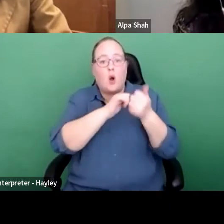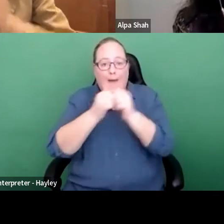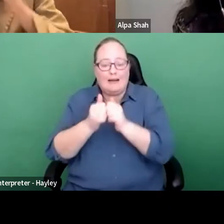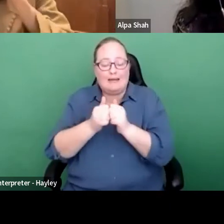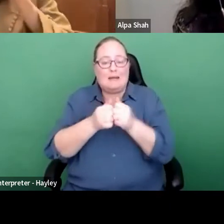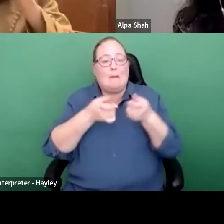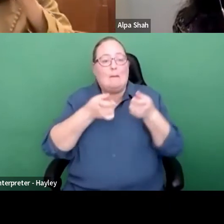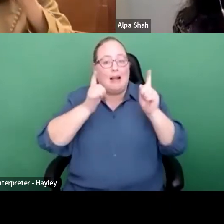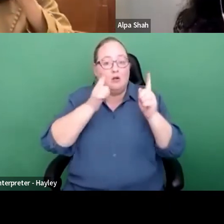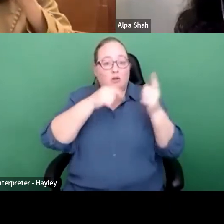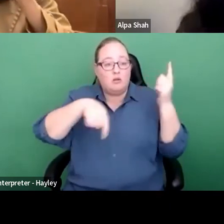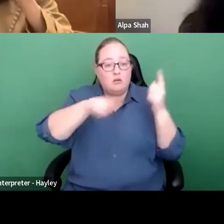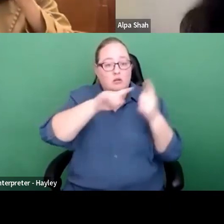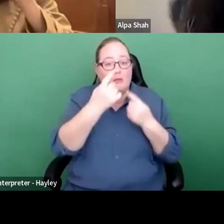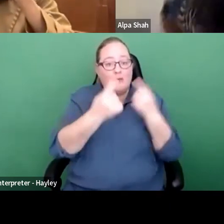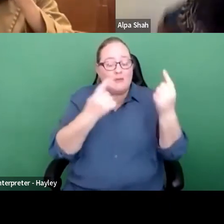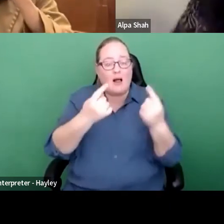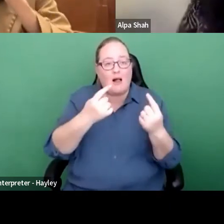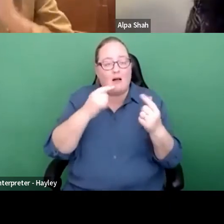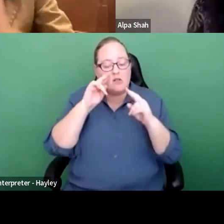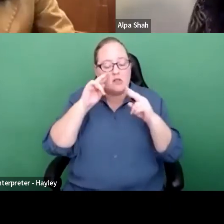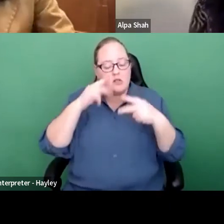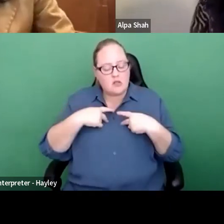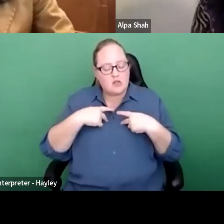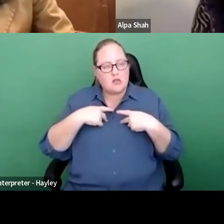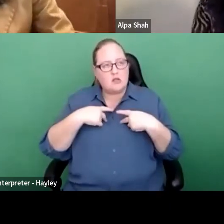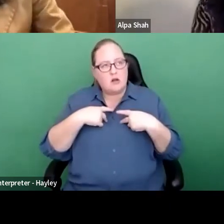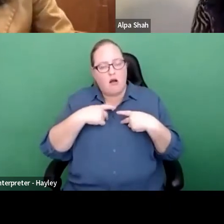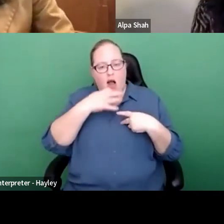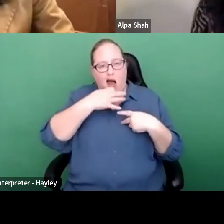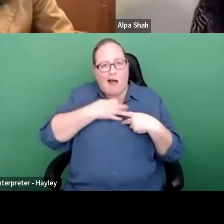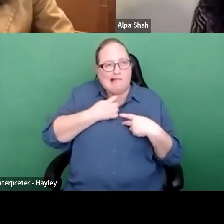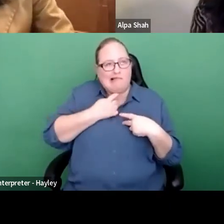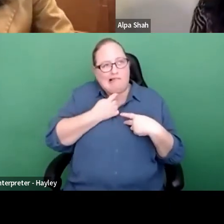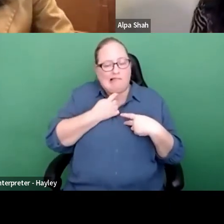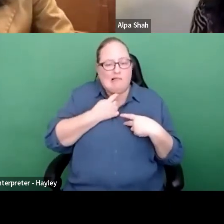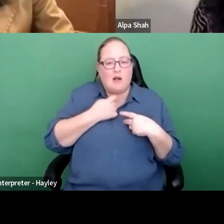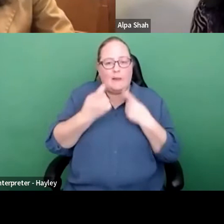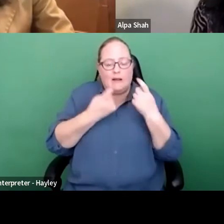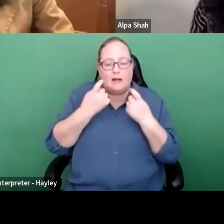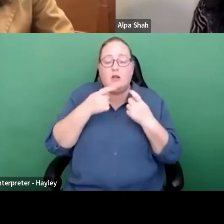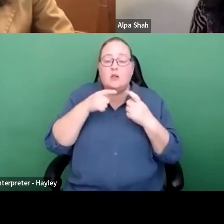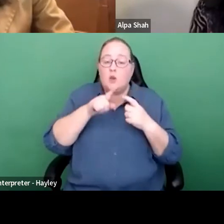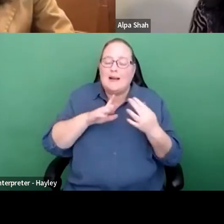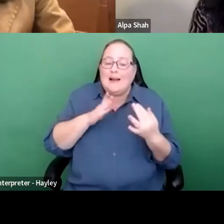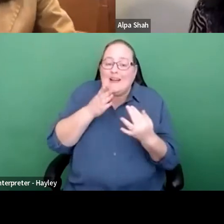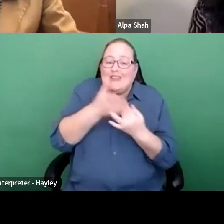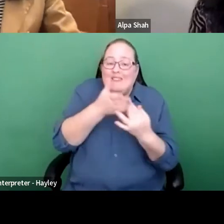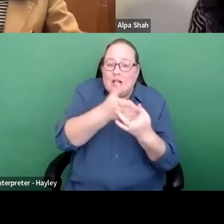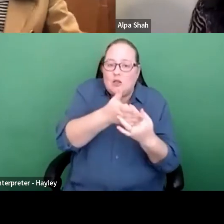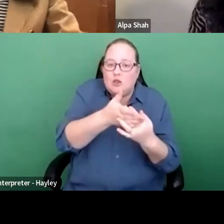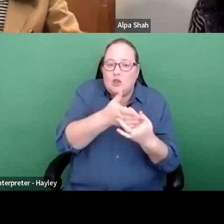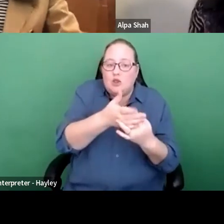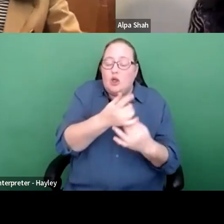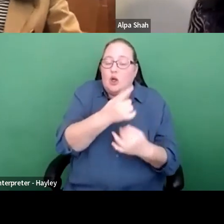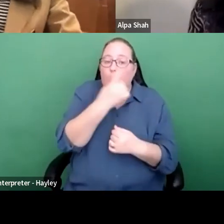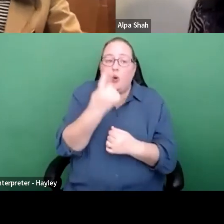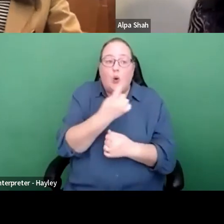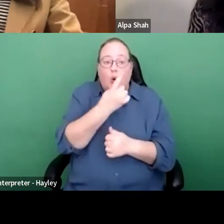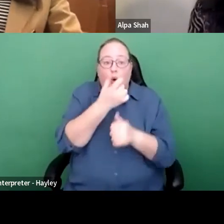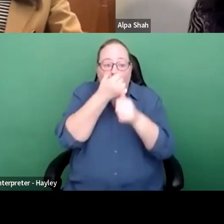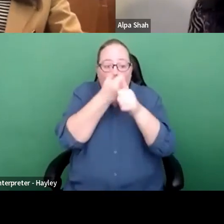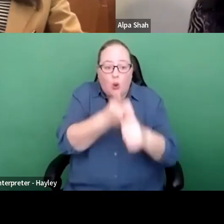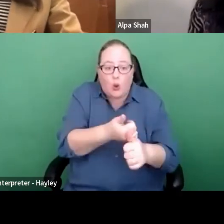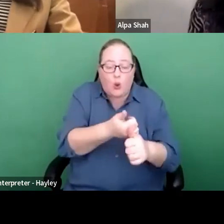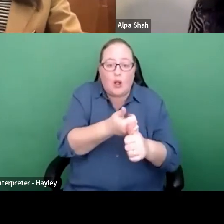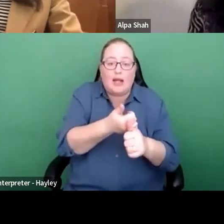they are as follows. Who is this intervention for? Has the subject of this intervention requested this? Is it my